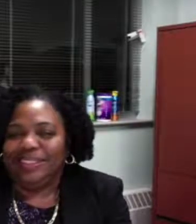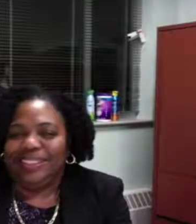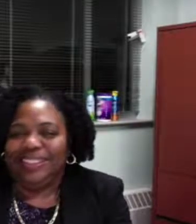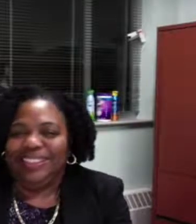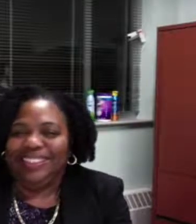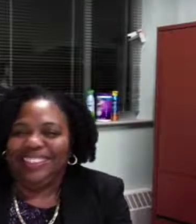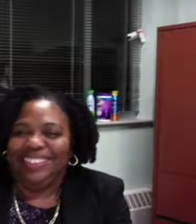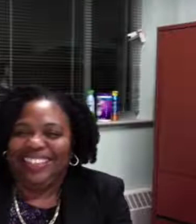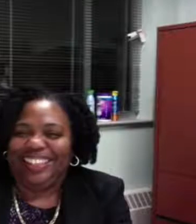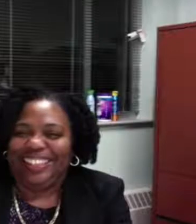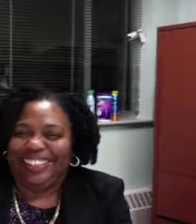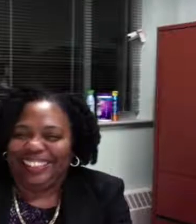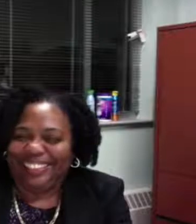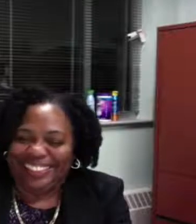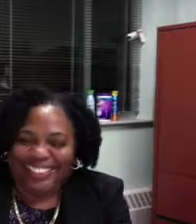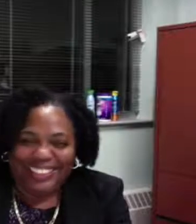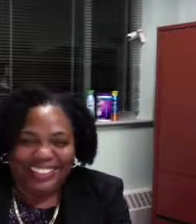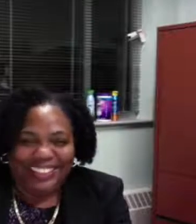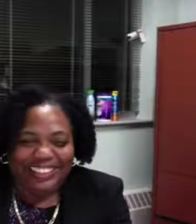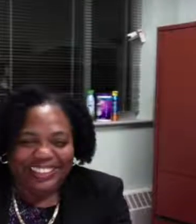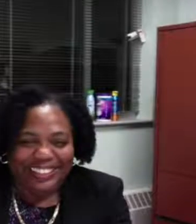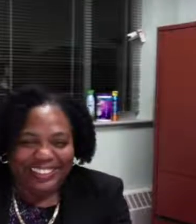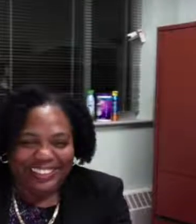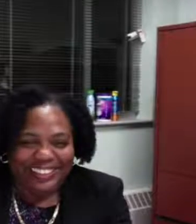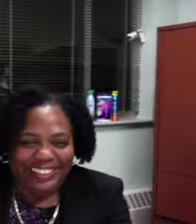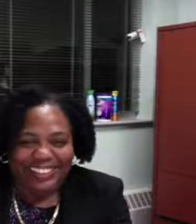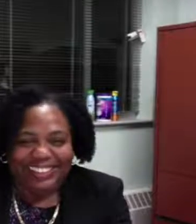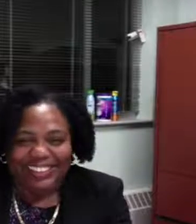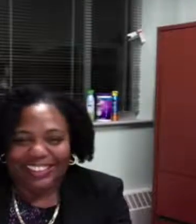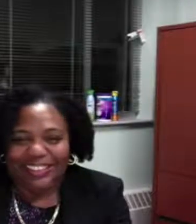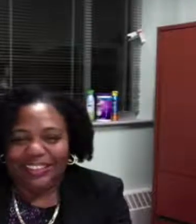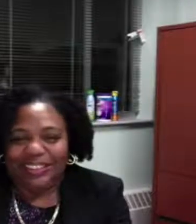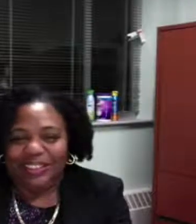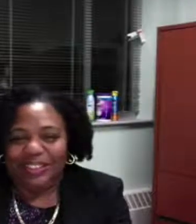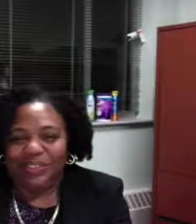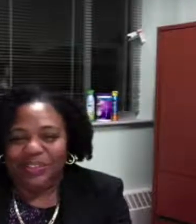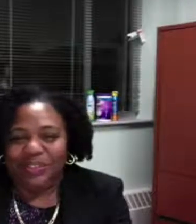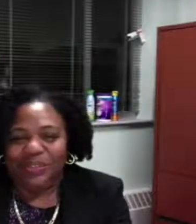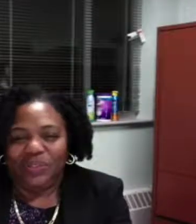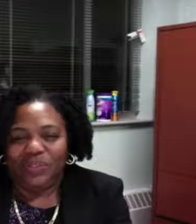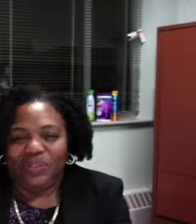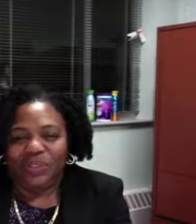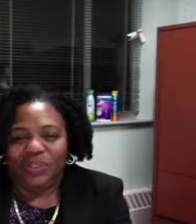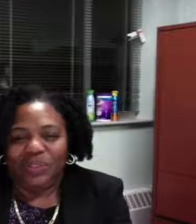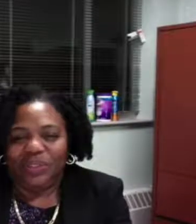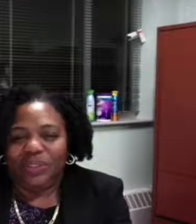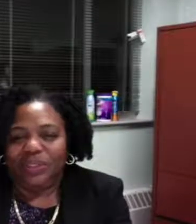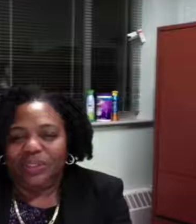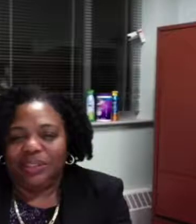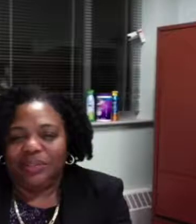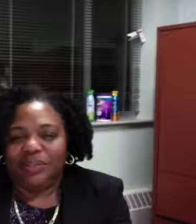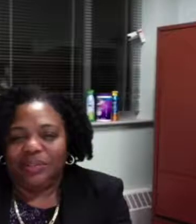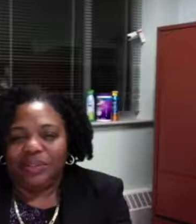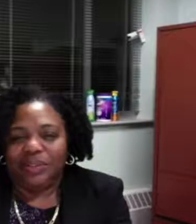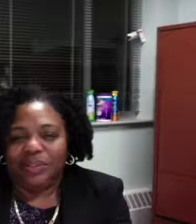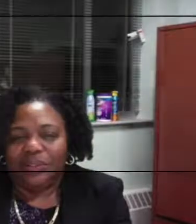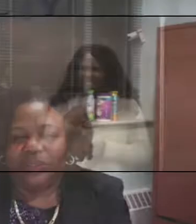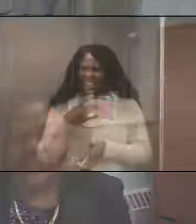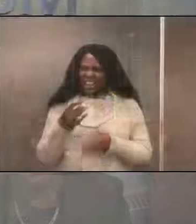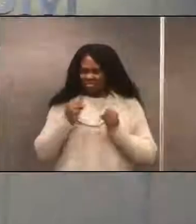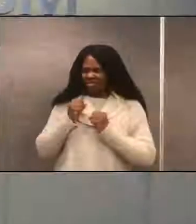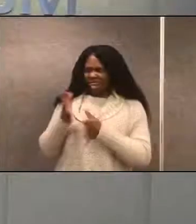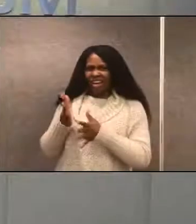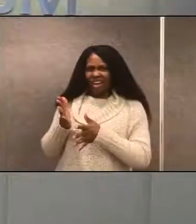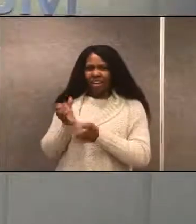I'm not going to tell you who that is, but I'm just waiting for her to holler. But I like hollering. It makes me feel good. But let me ask